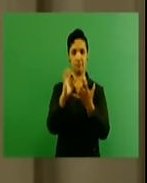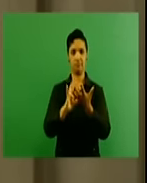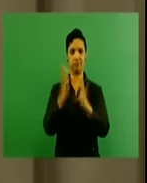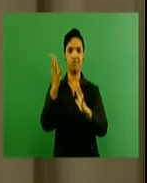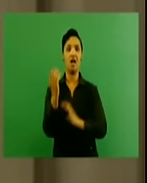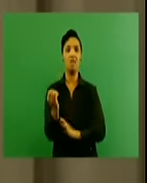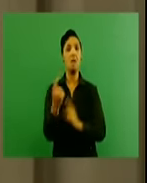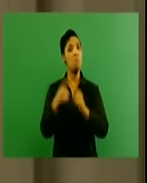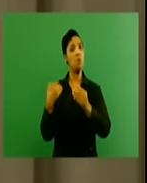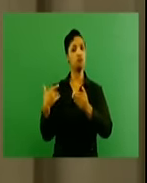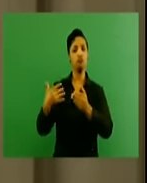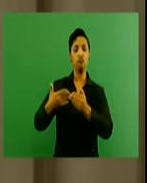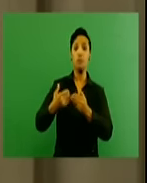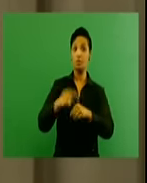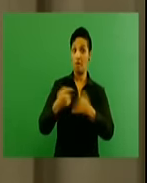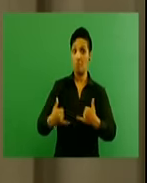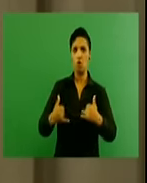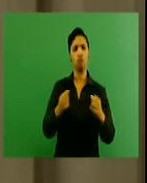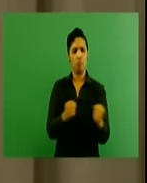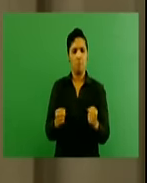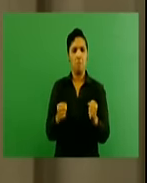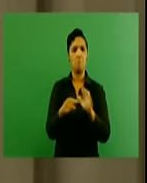to some extent since then.